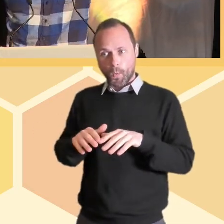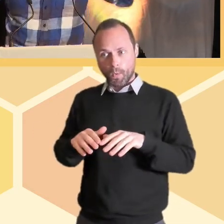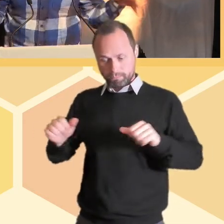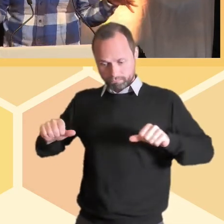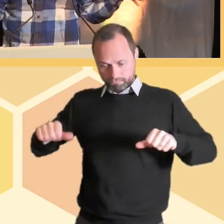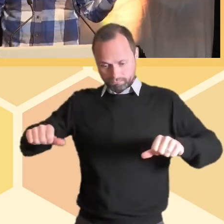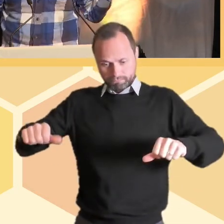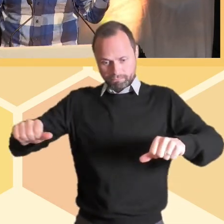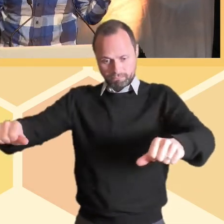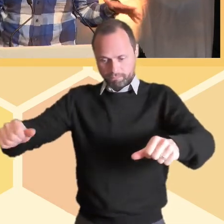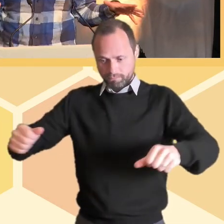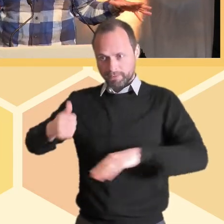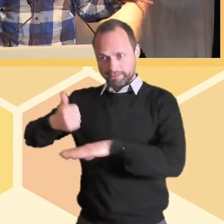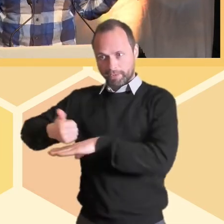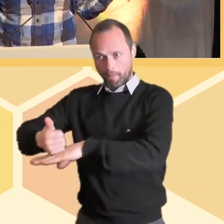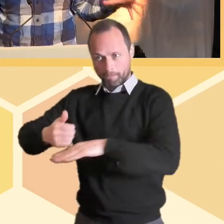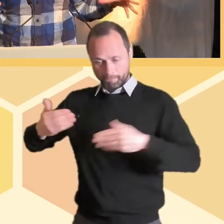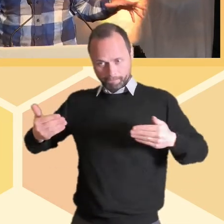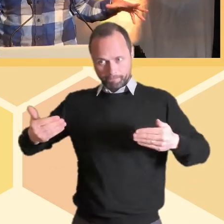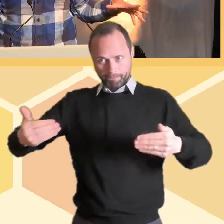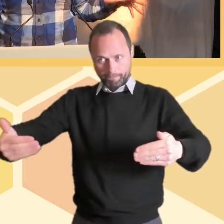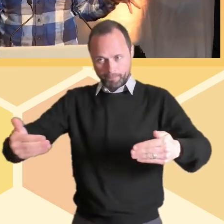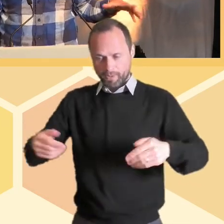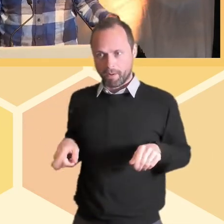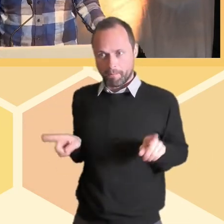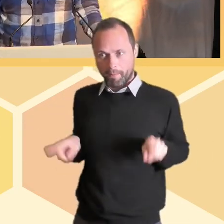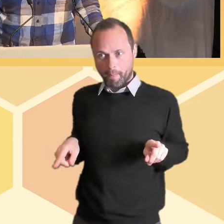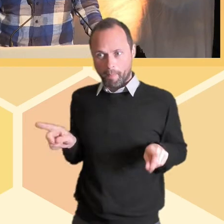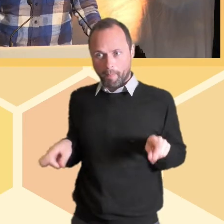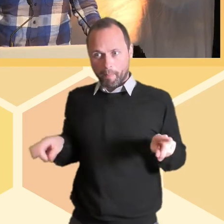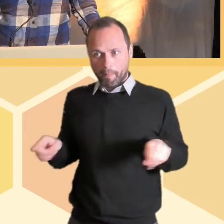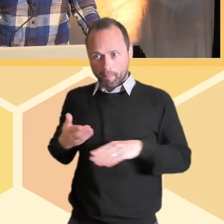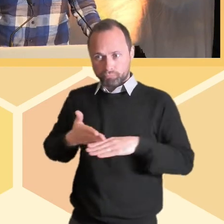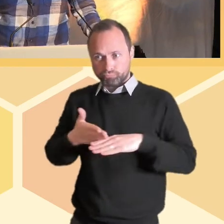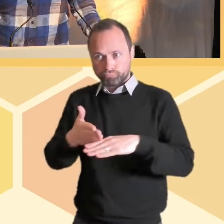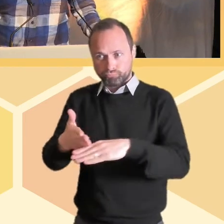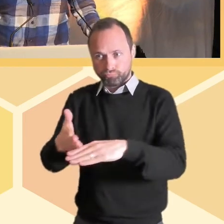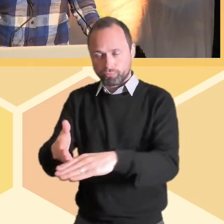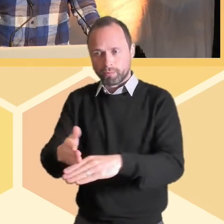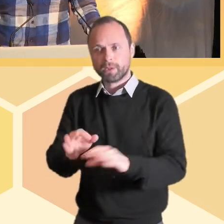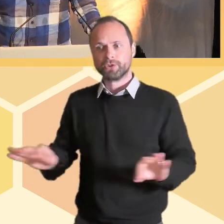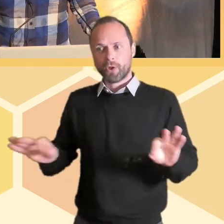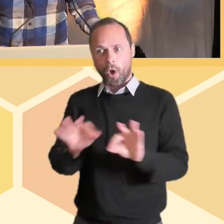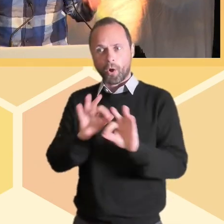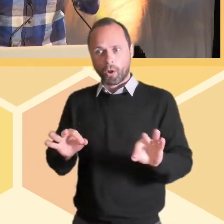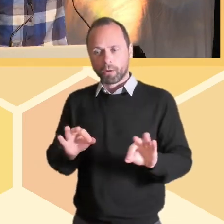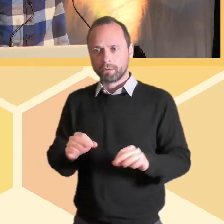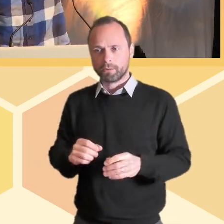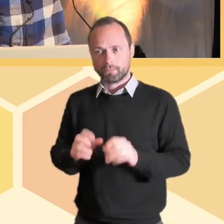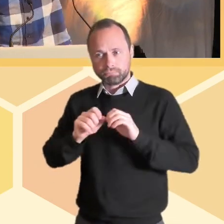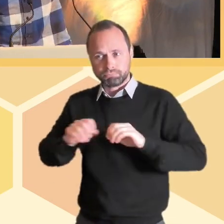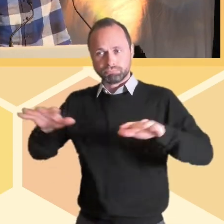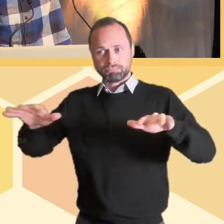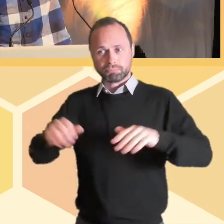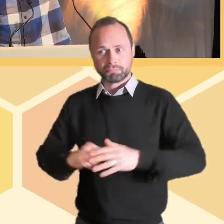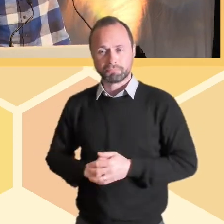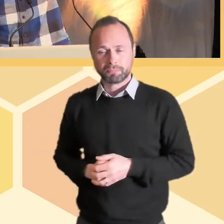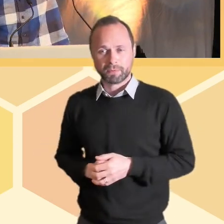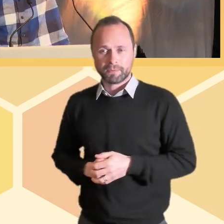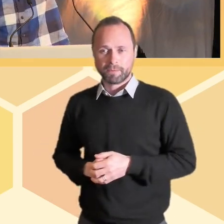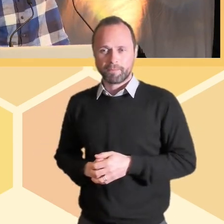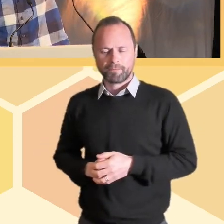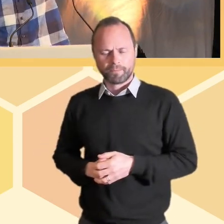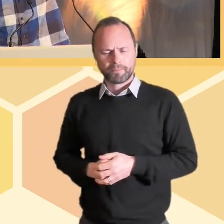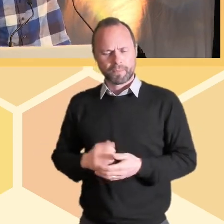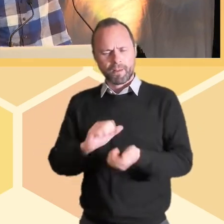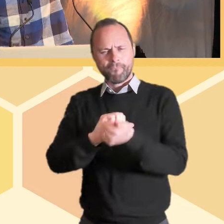so that the car was actually the instrument and played the song. My friend and I spent an evening on the couch not long